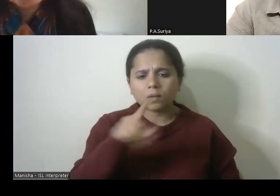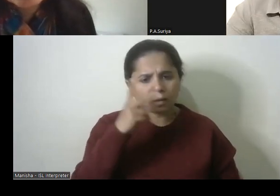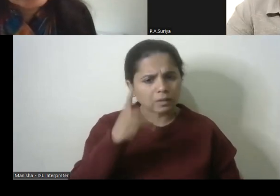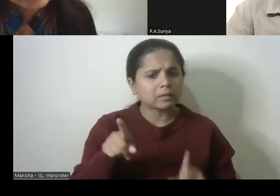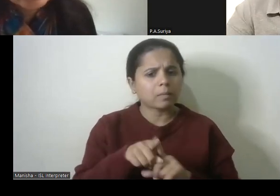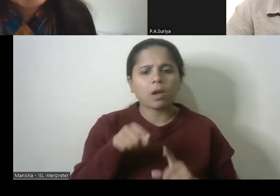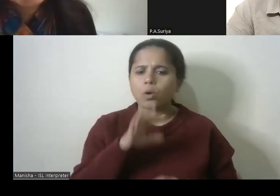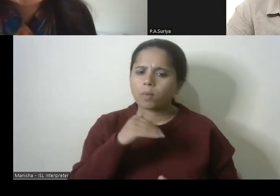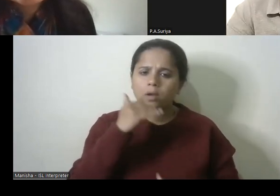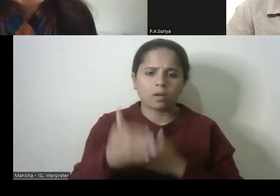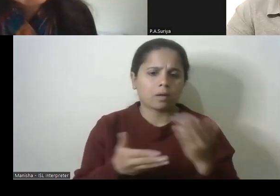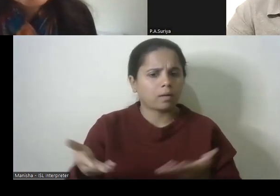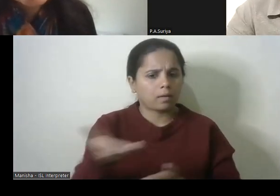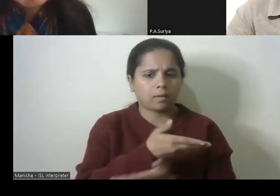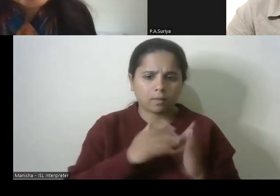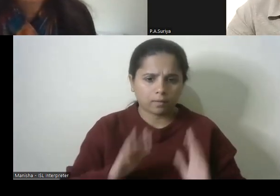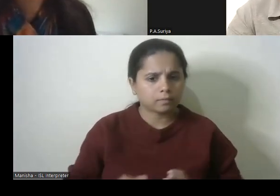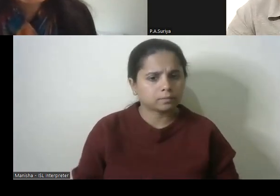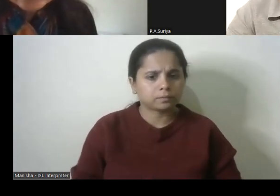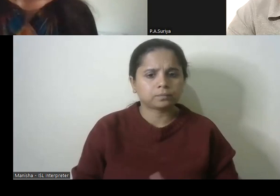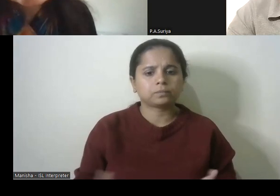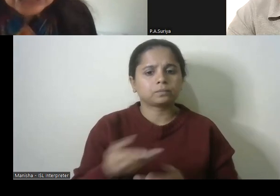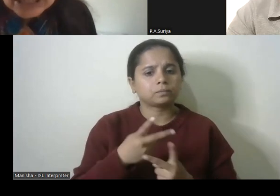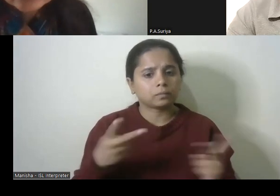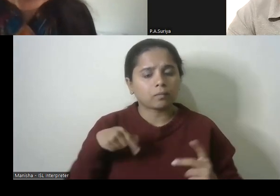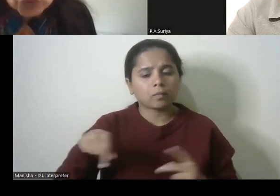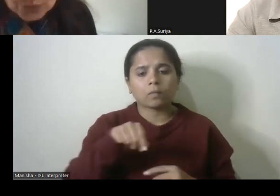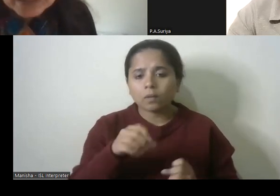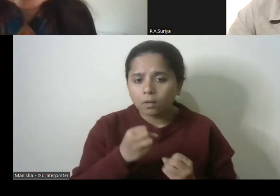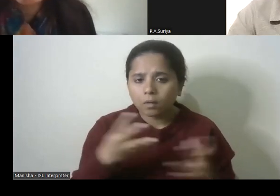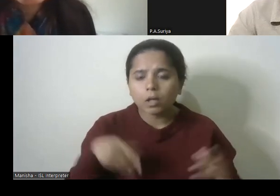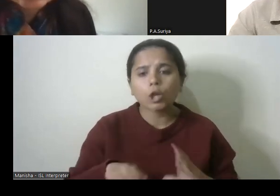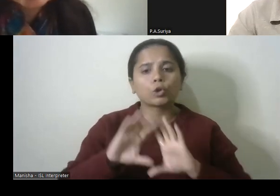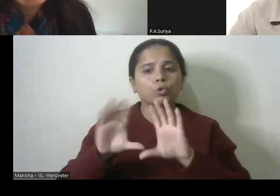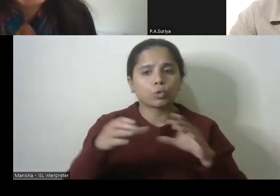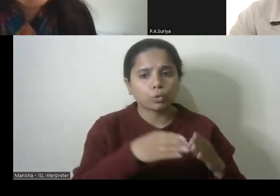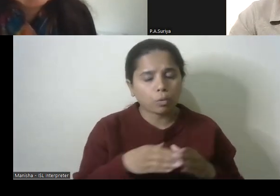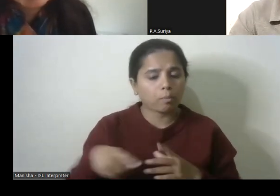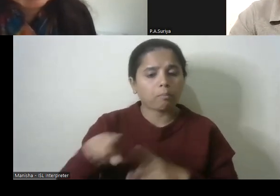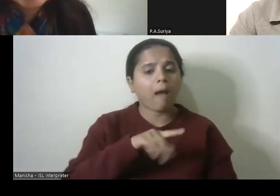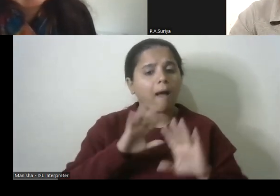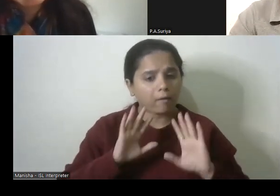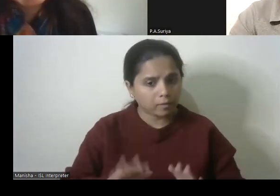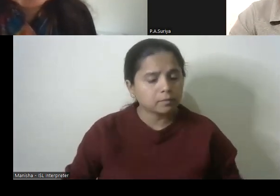it has been, of course, in the Indian case, has resulted in certain groups getting